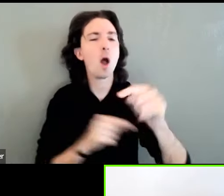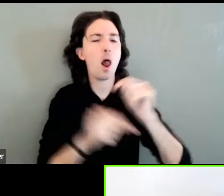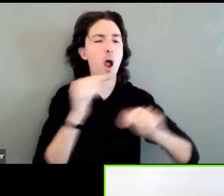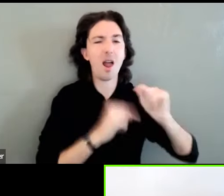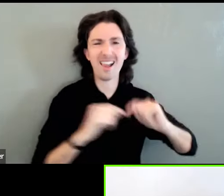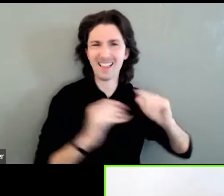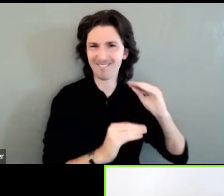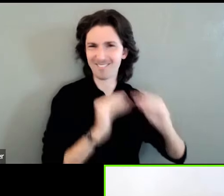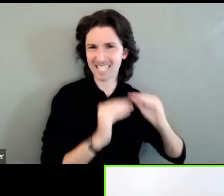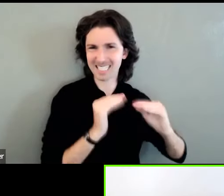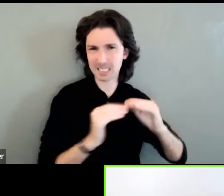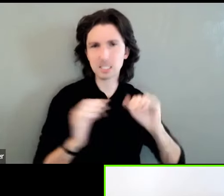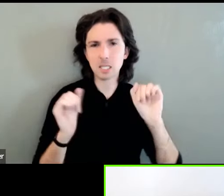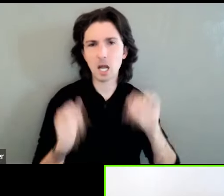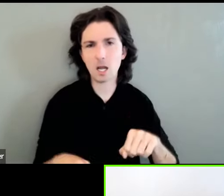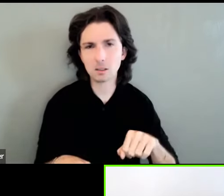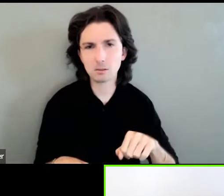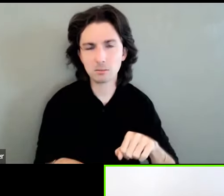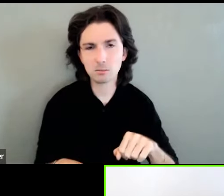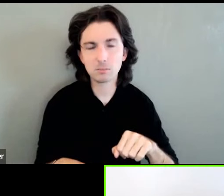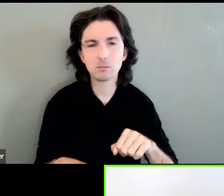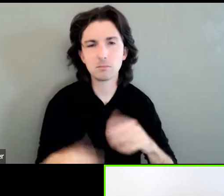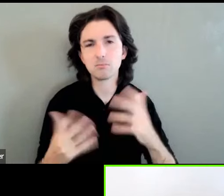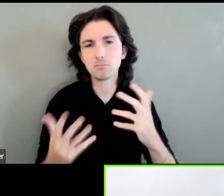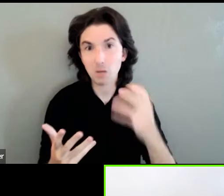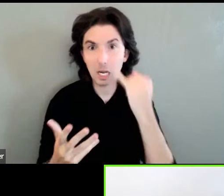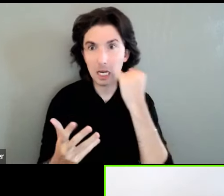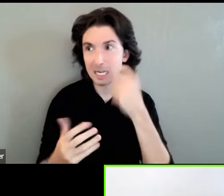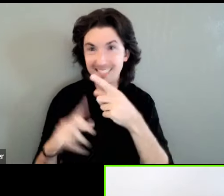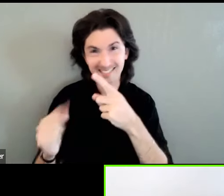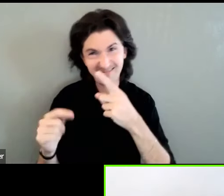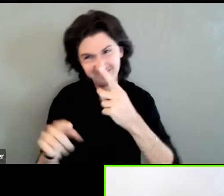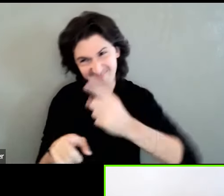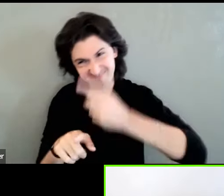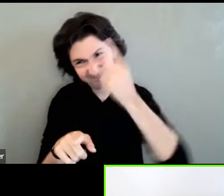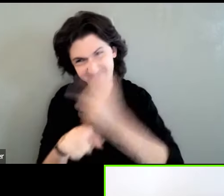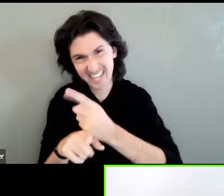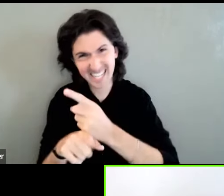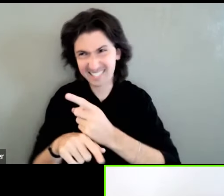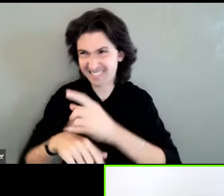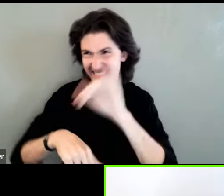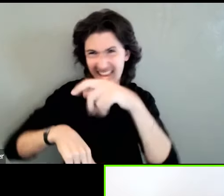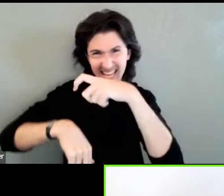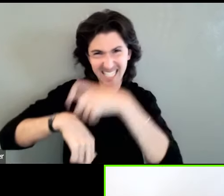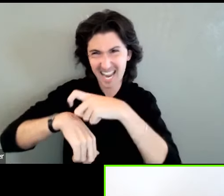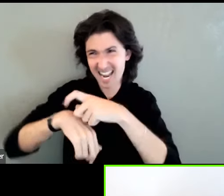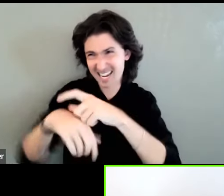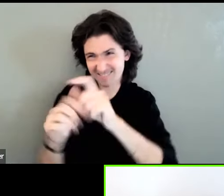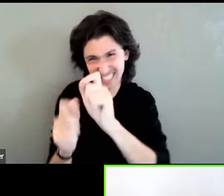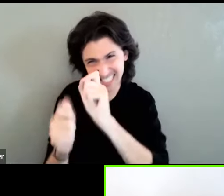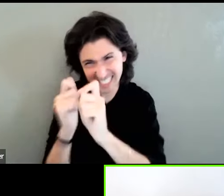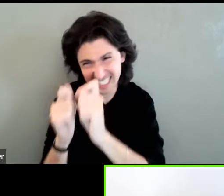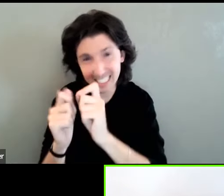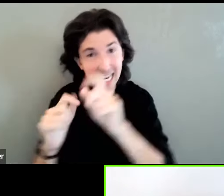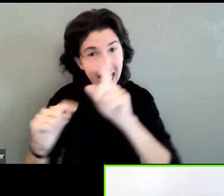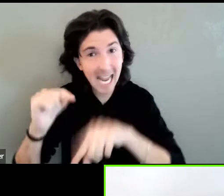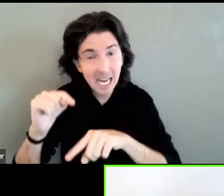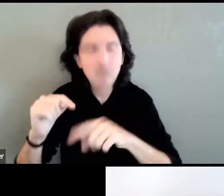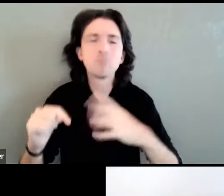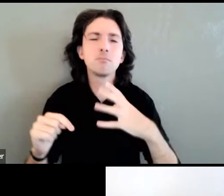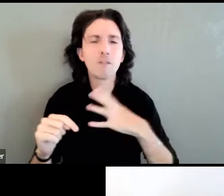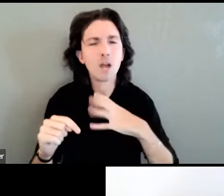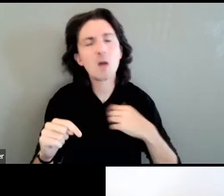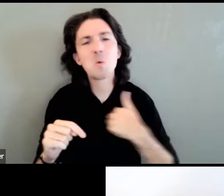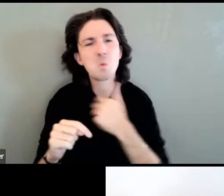but if not, we still have avenues to make sure that you're paid correctly if things weren't recorded exactly accurately.